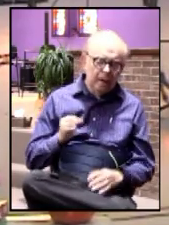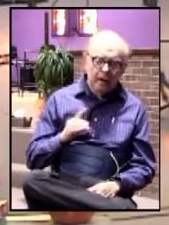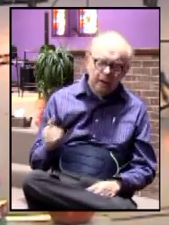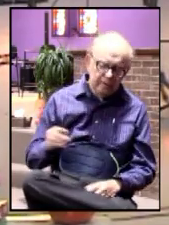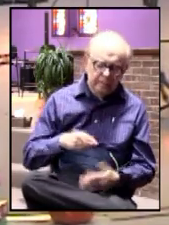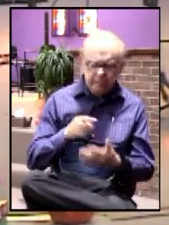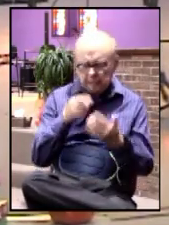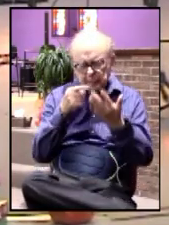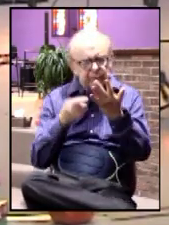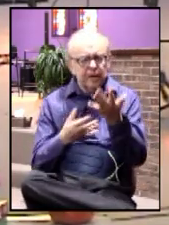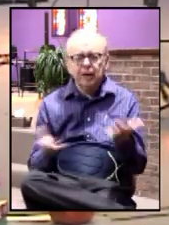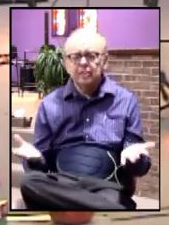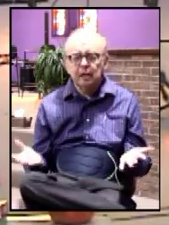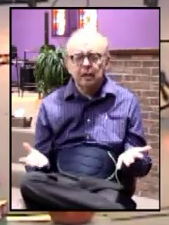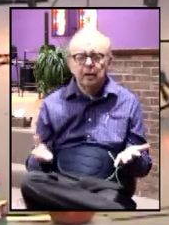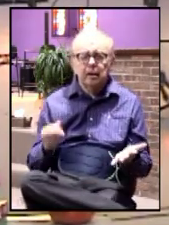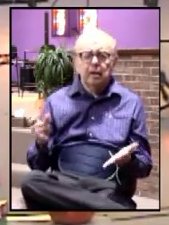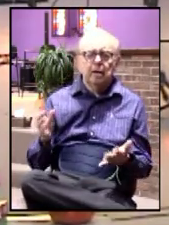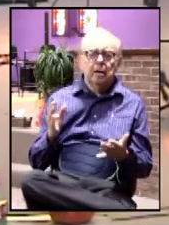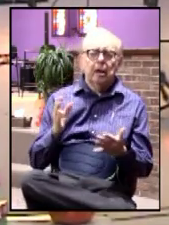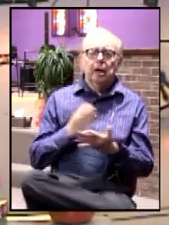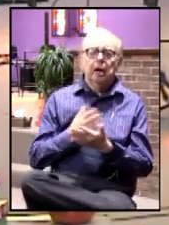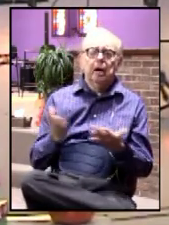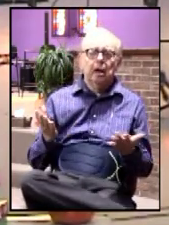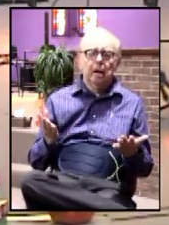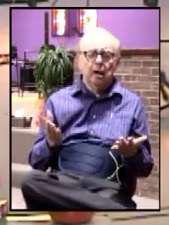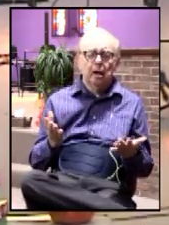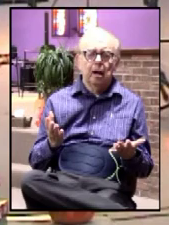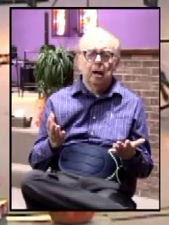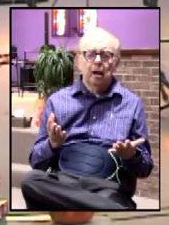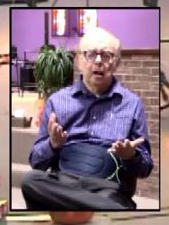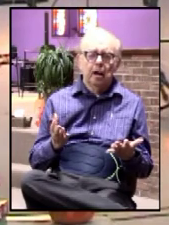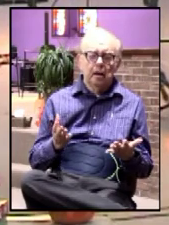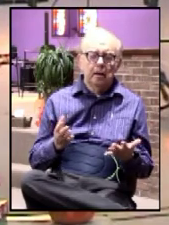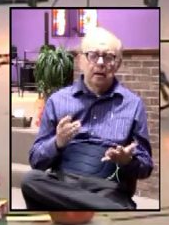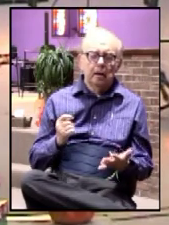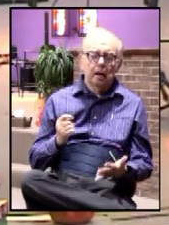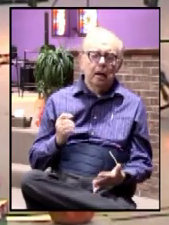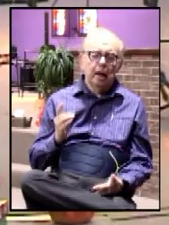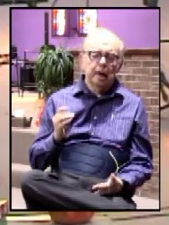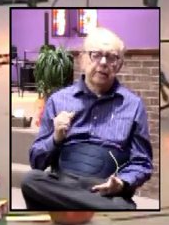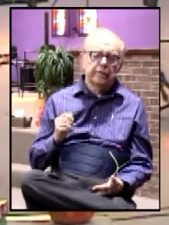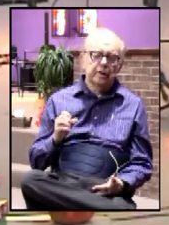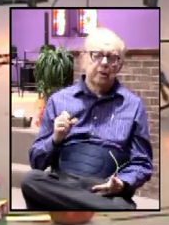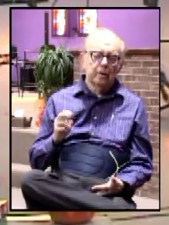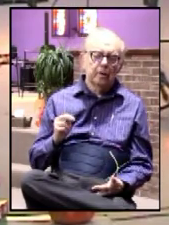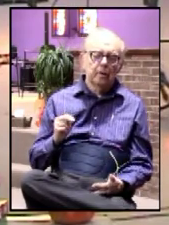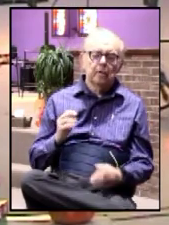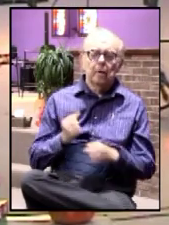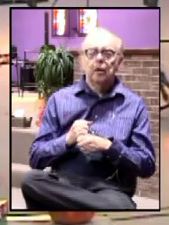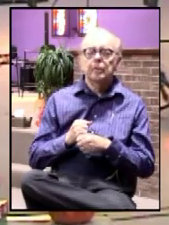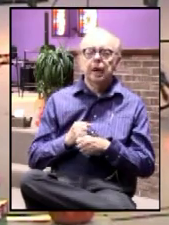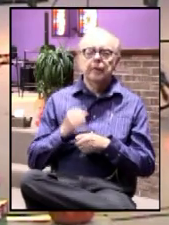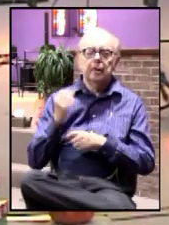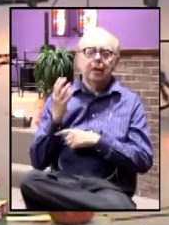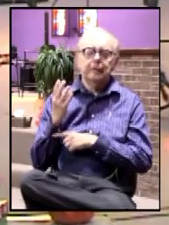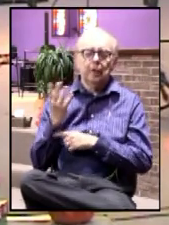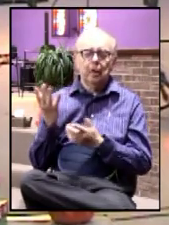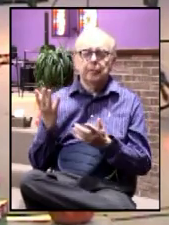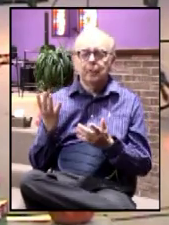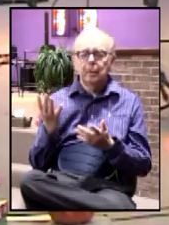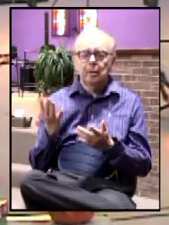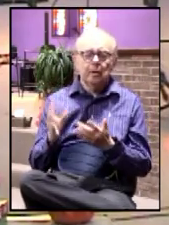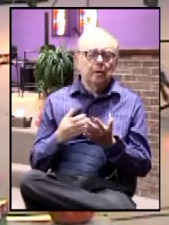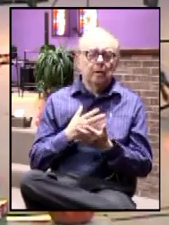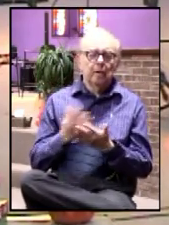superheroes or doing this or doing that, or at least things that kind of like Thomas Edison, who made the light bulb and all of